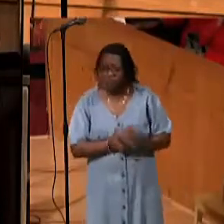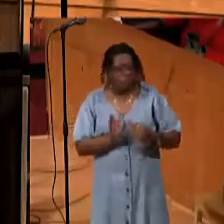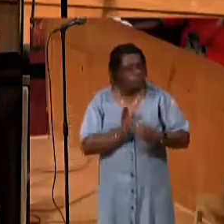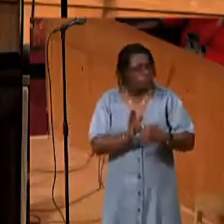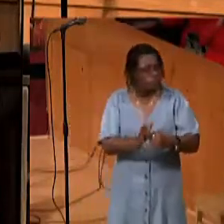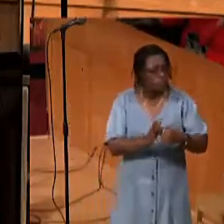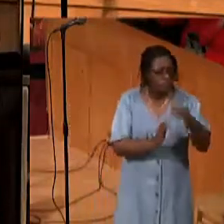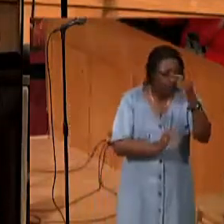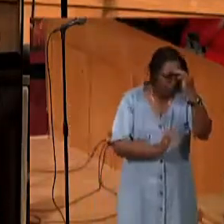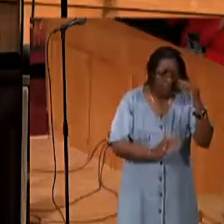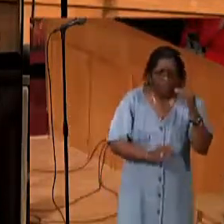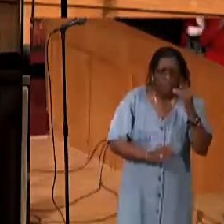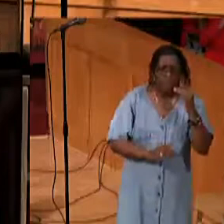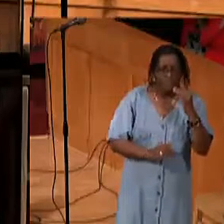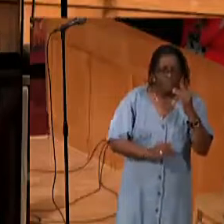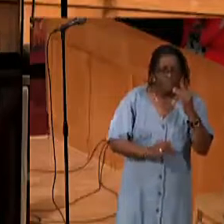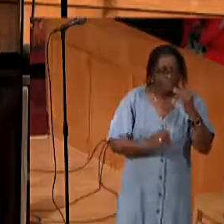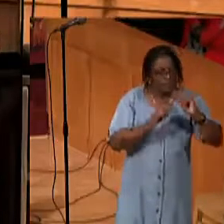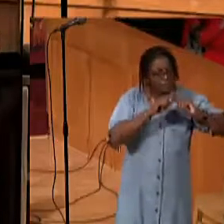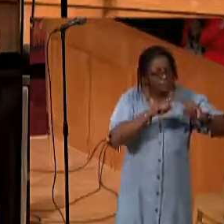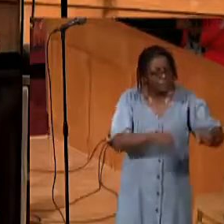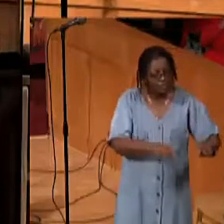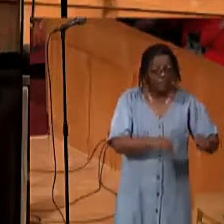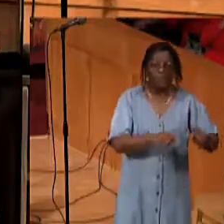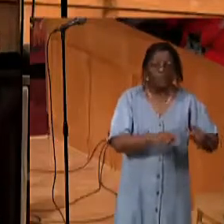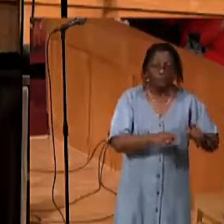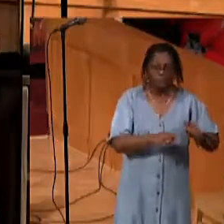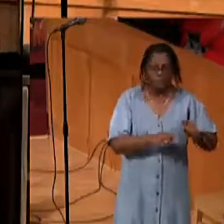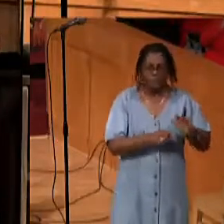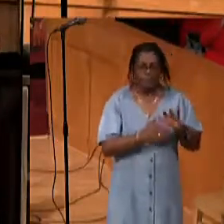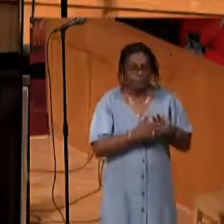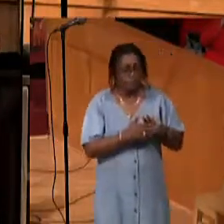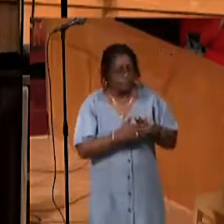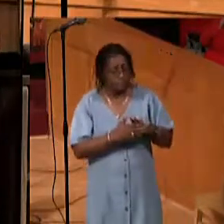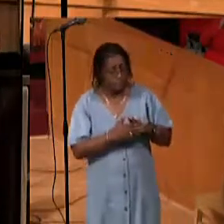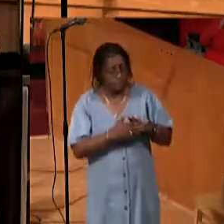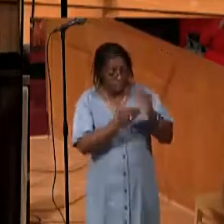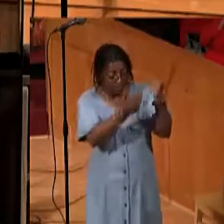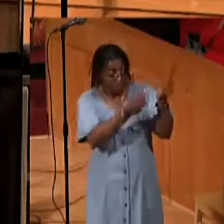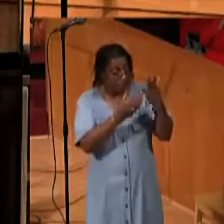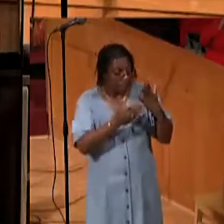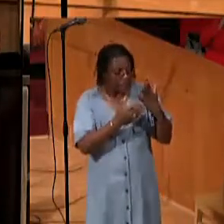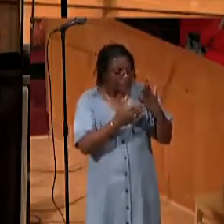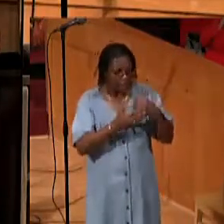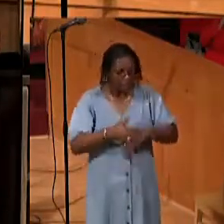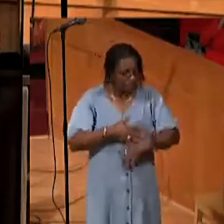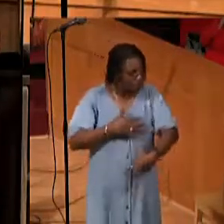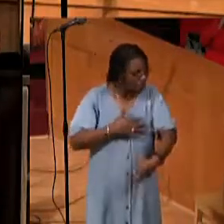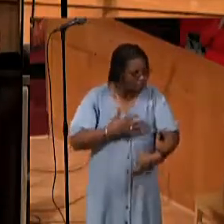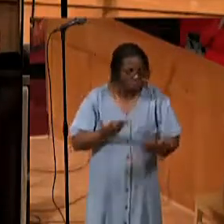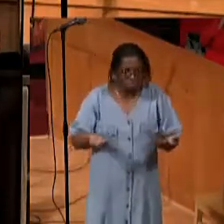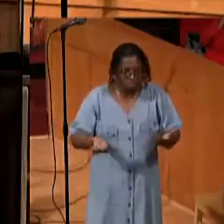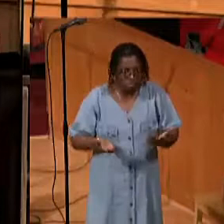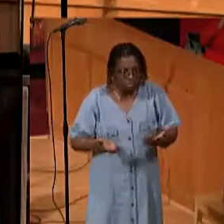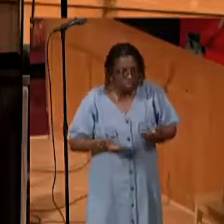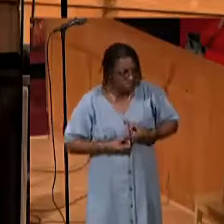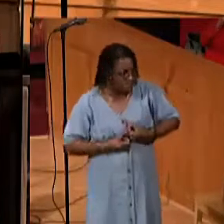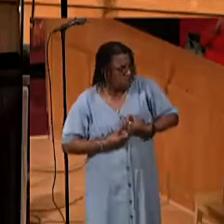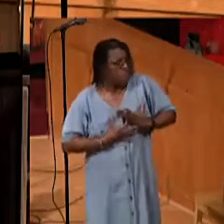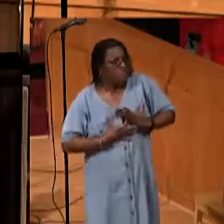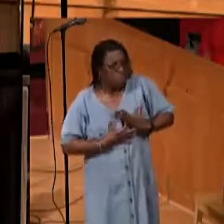to the unexpected and confusing news that she was pregnant. Mary expressed what she felt in her